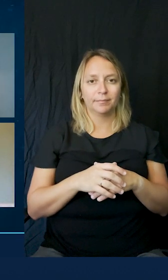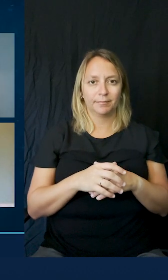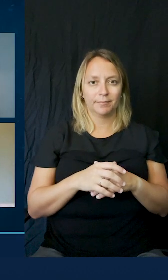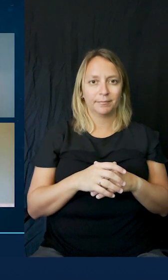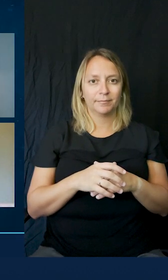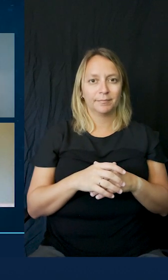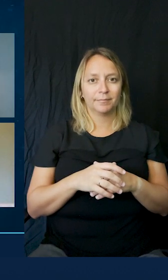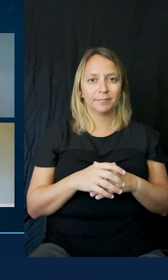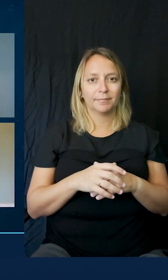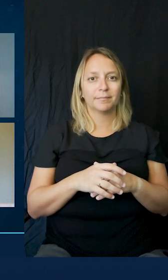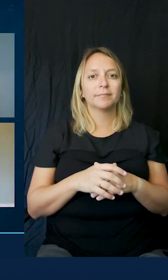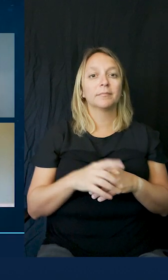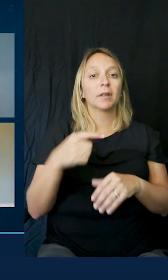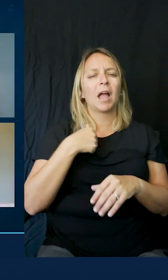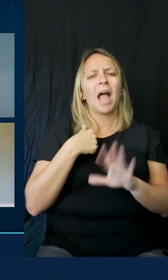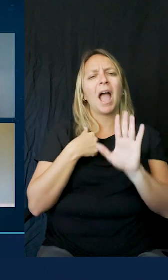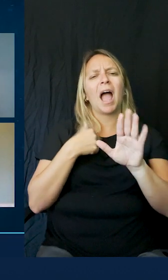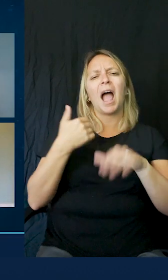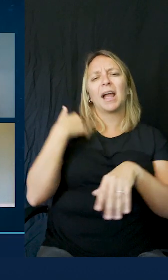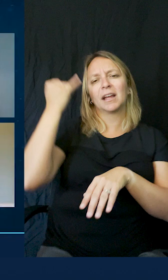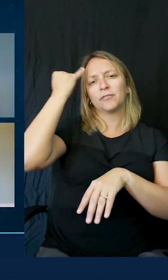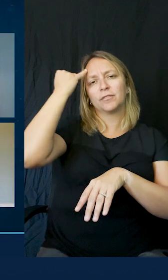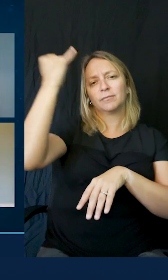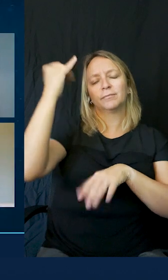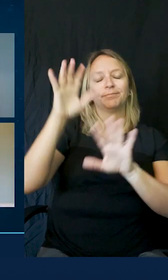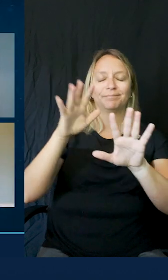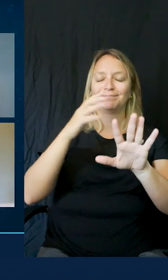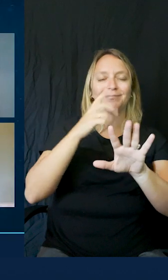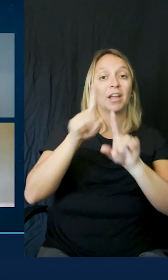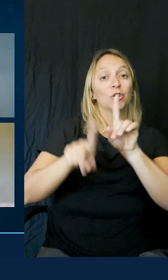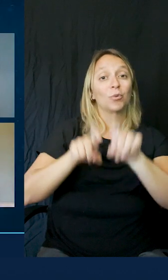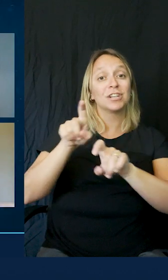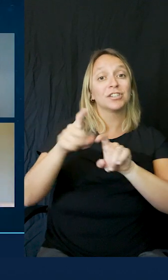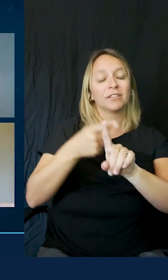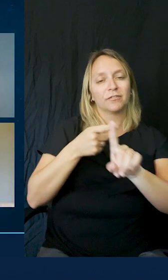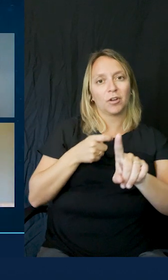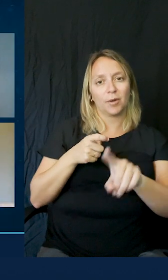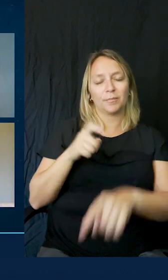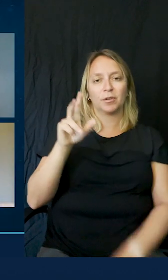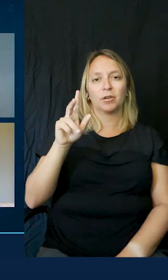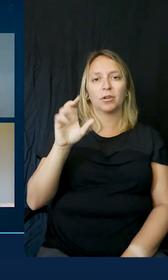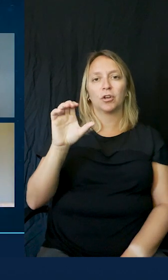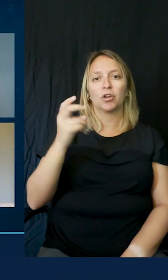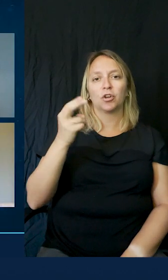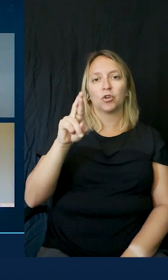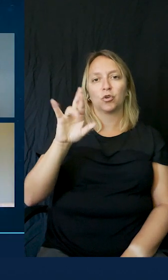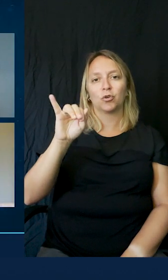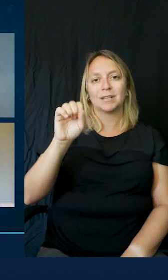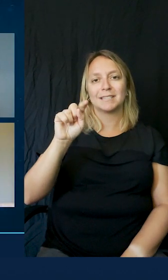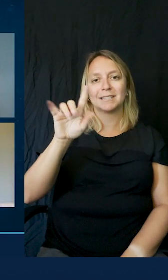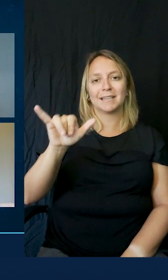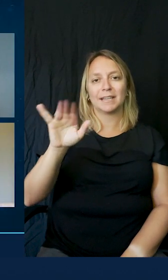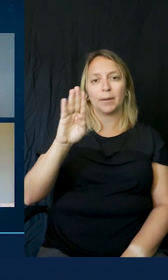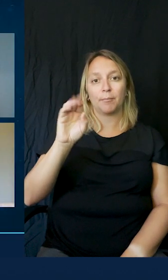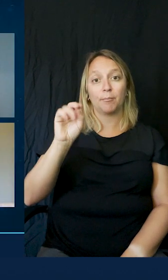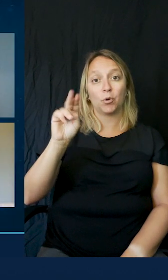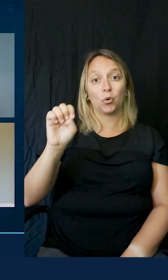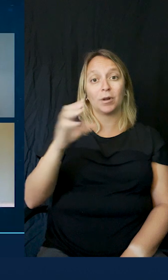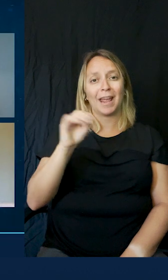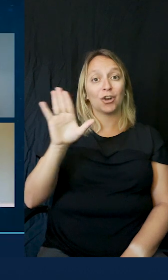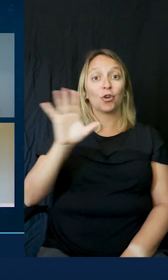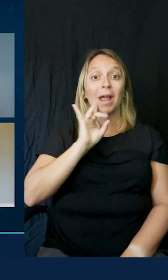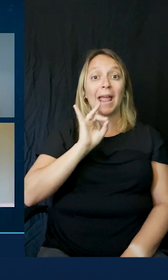So I have a question from Christy Boone, and her 8-year-old has a very, very pressing